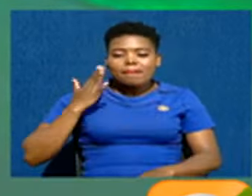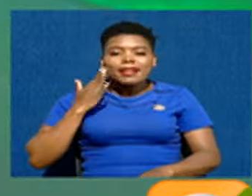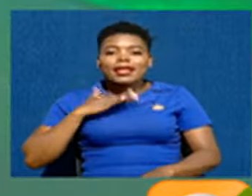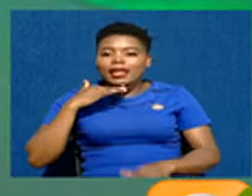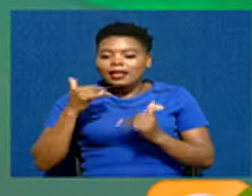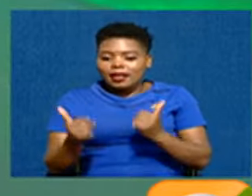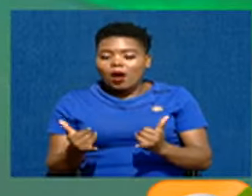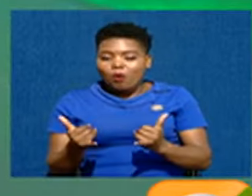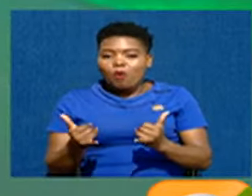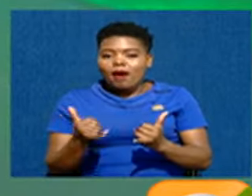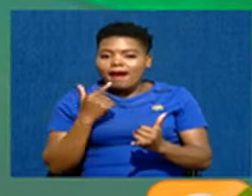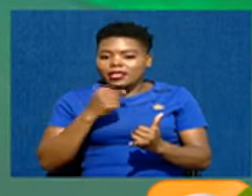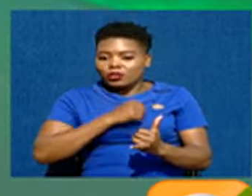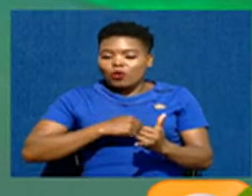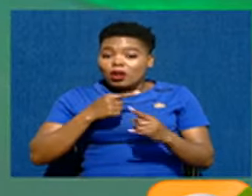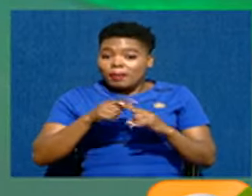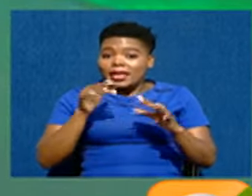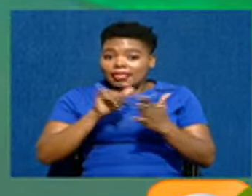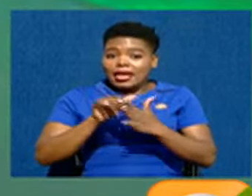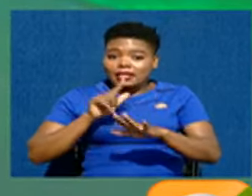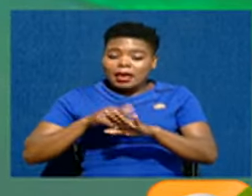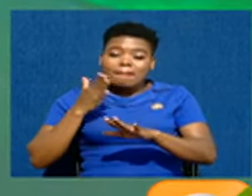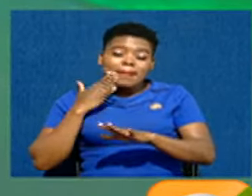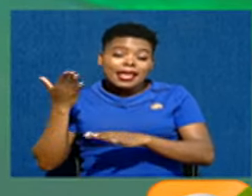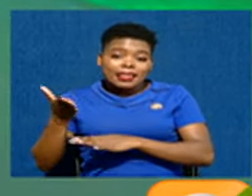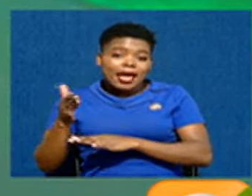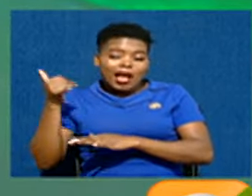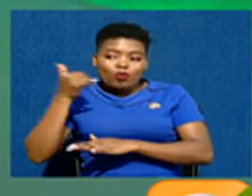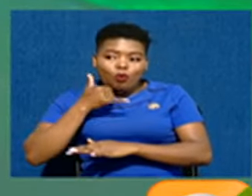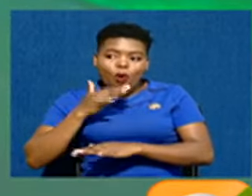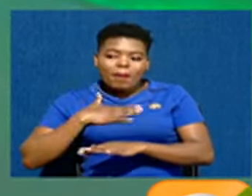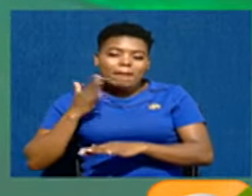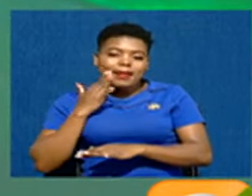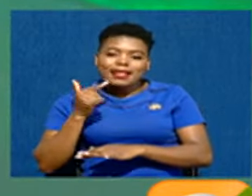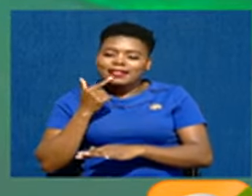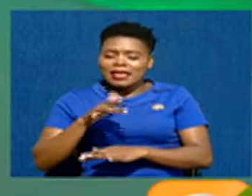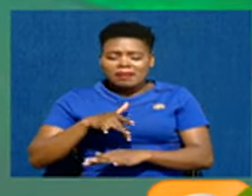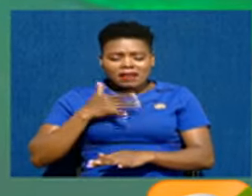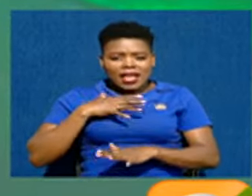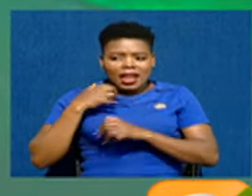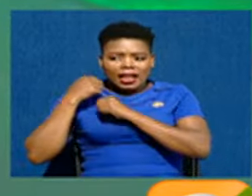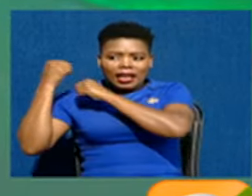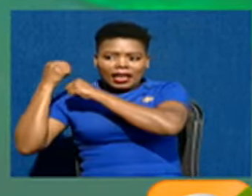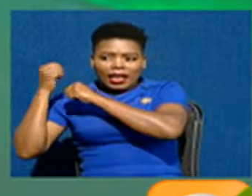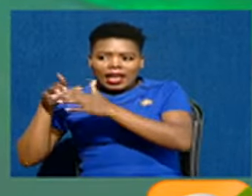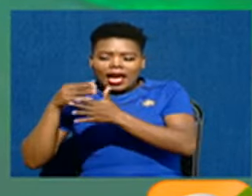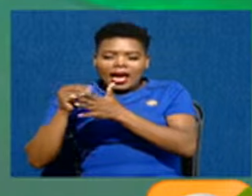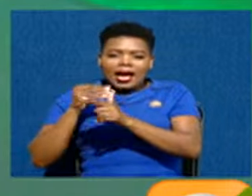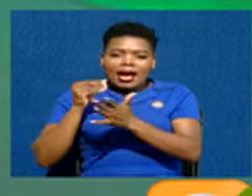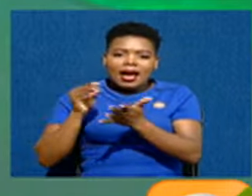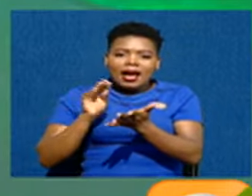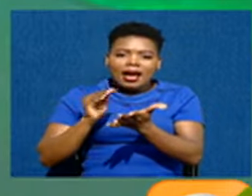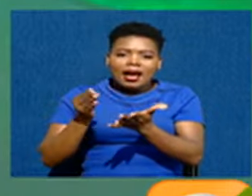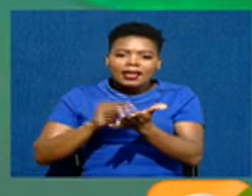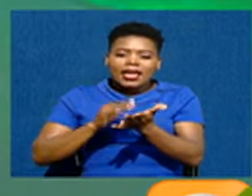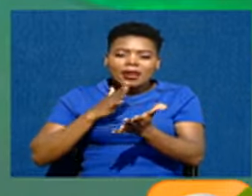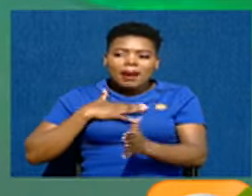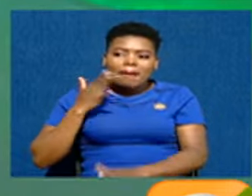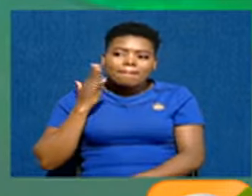my doctor. I opened up about having the suicidal thoughts, and they prescribed